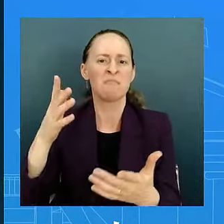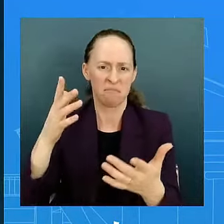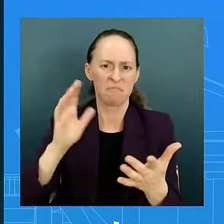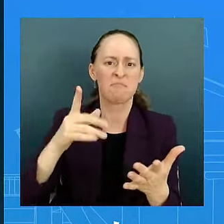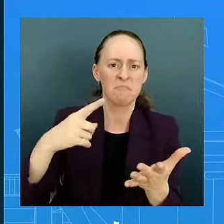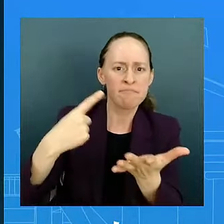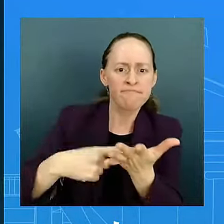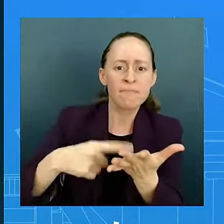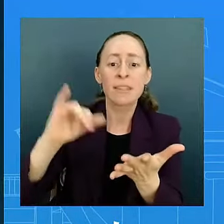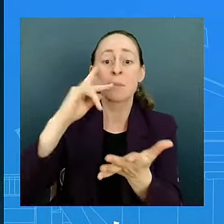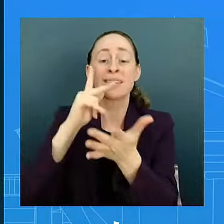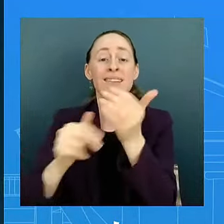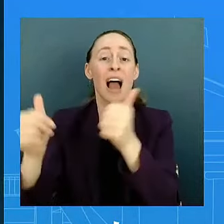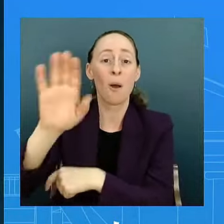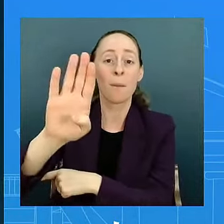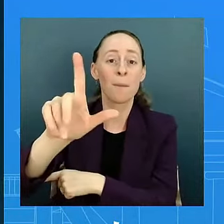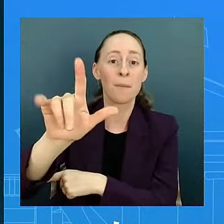and